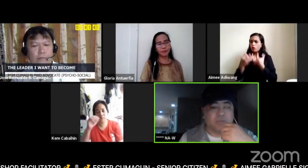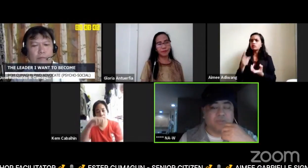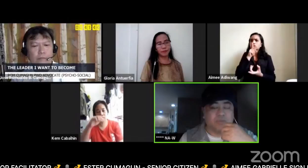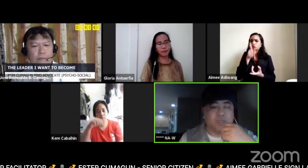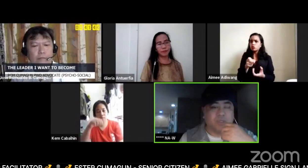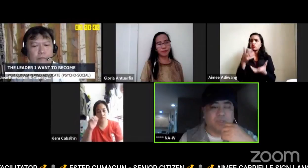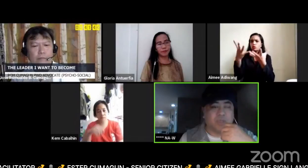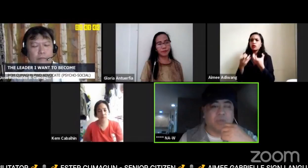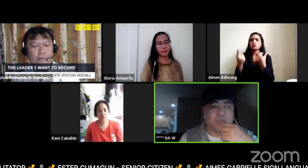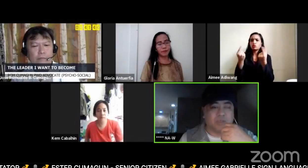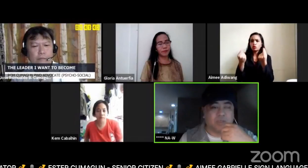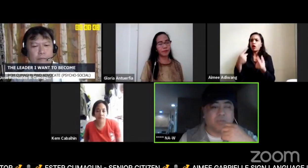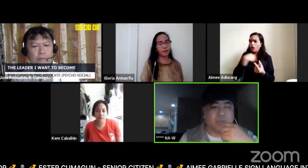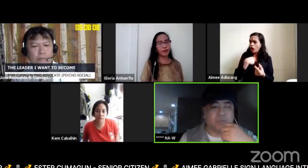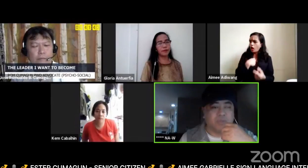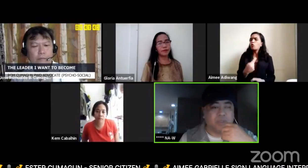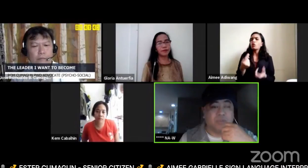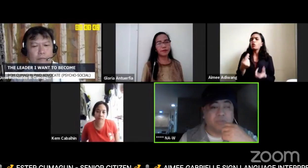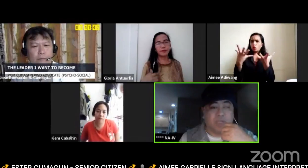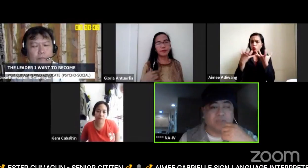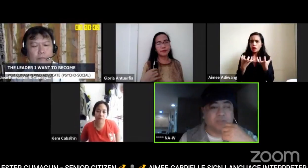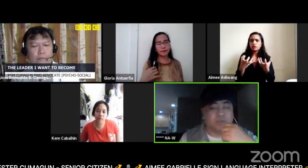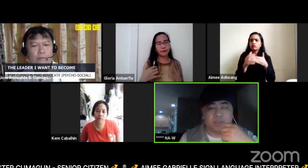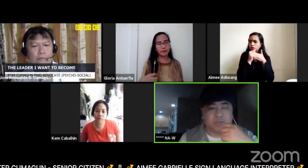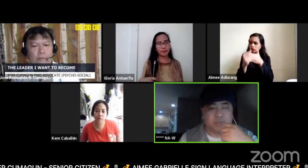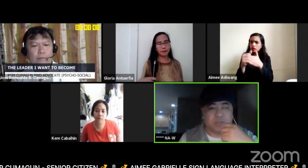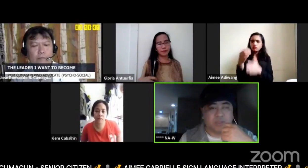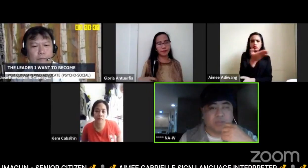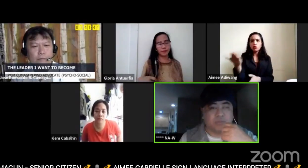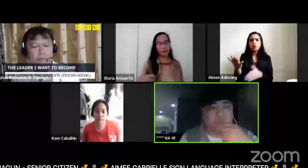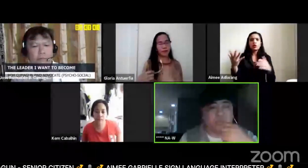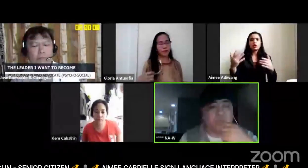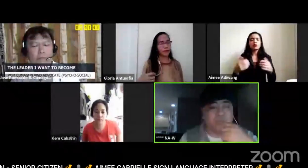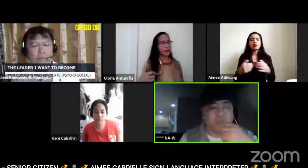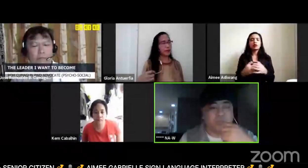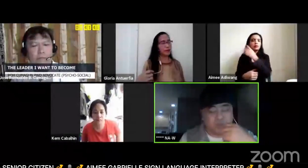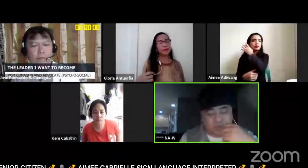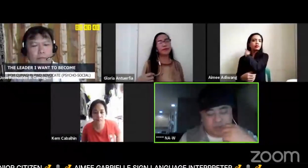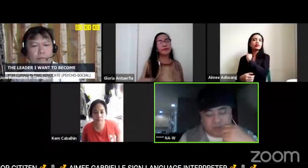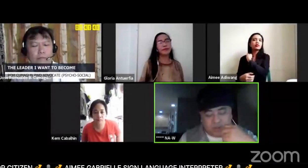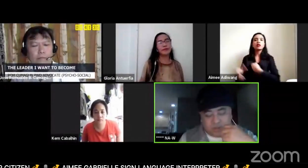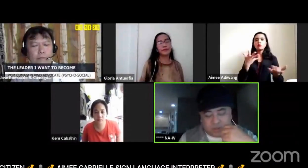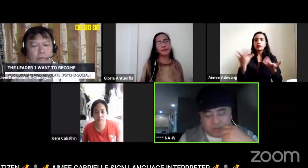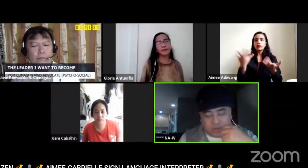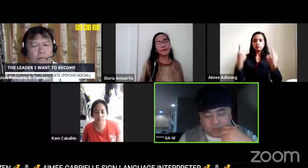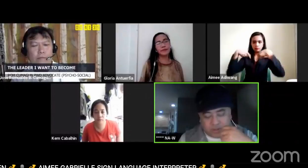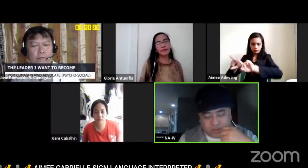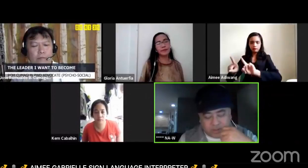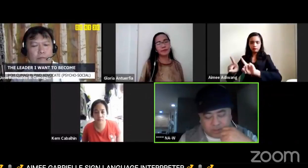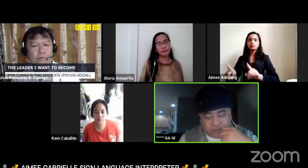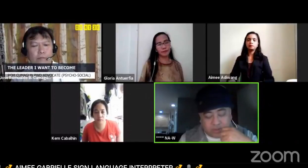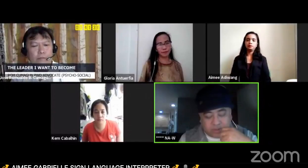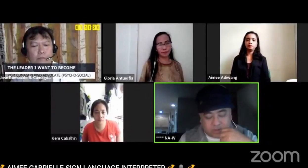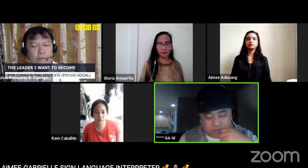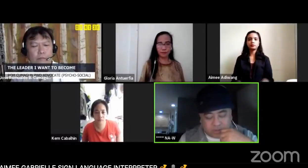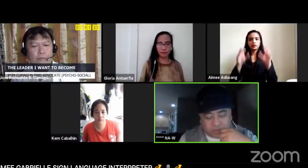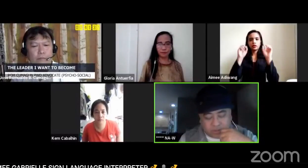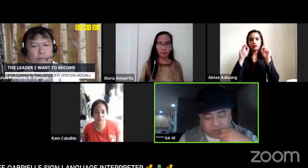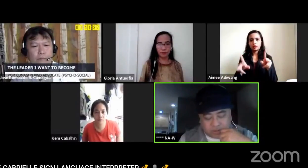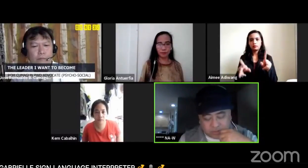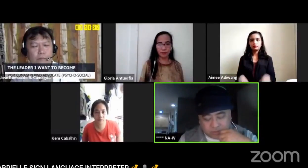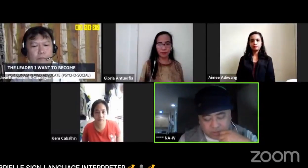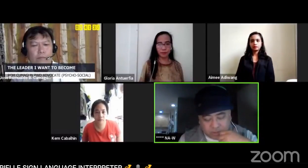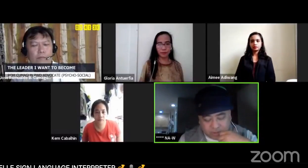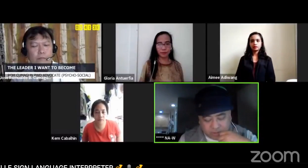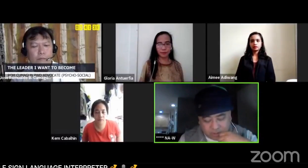this. I want to be leader. I want to lead you guys to where it is we want to go. Okay,